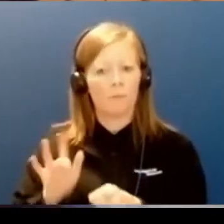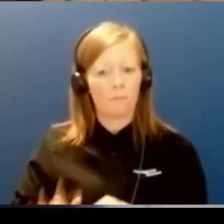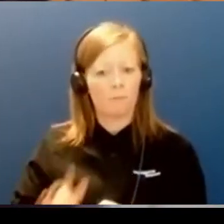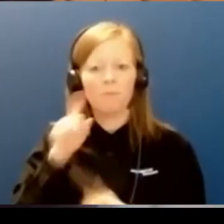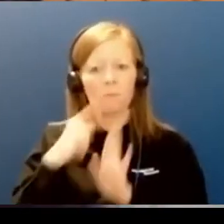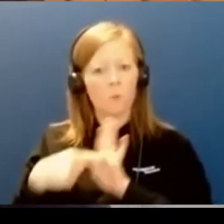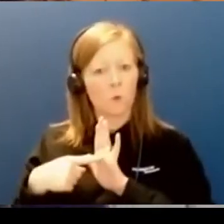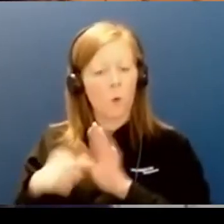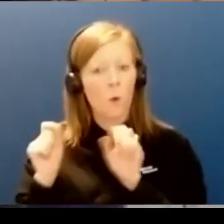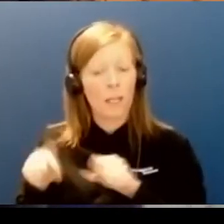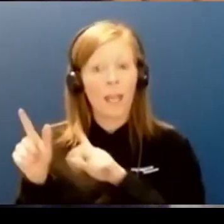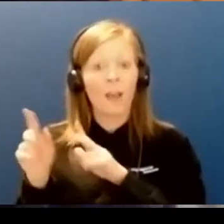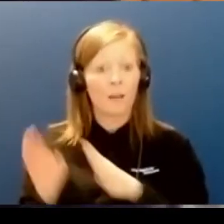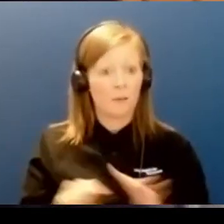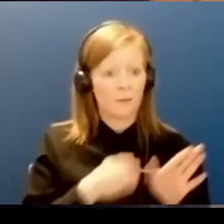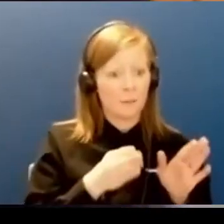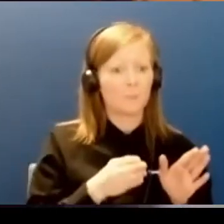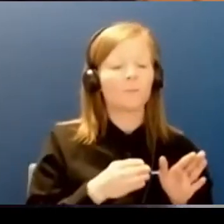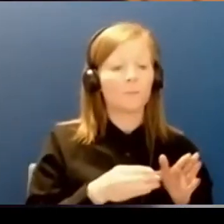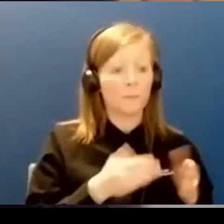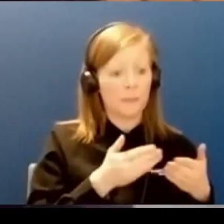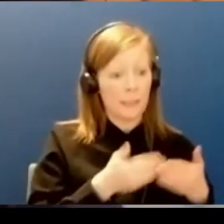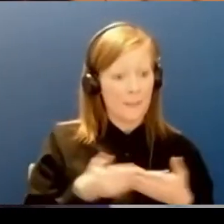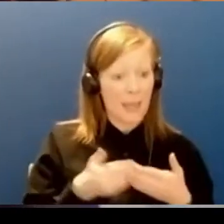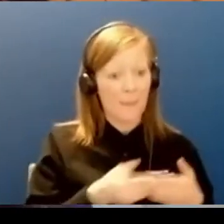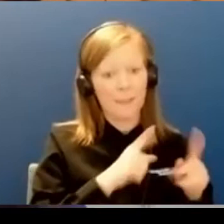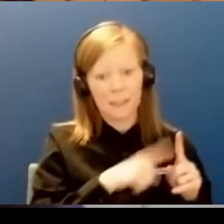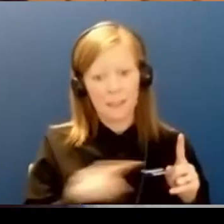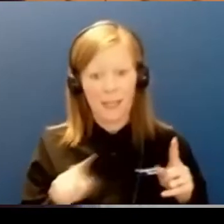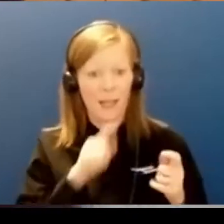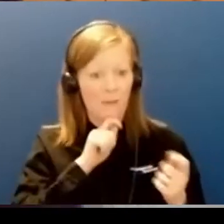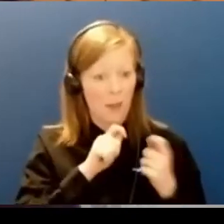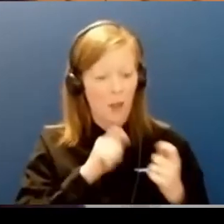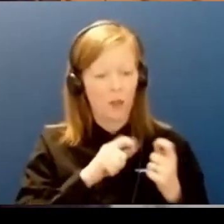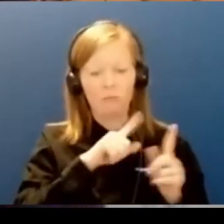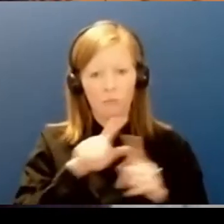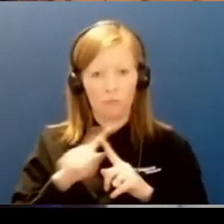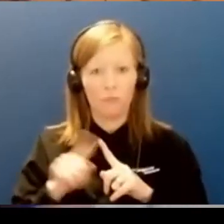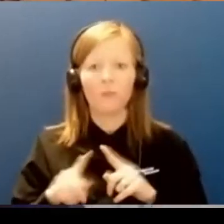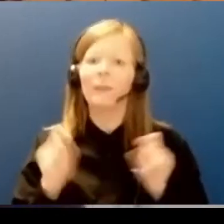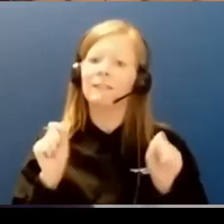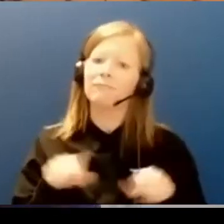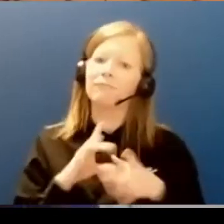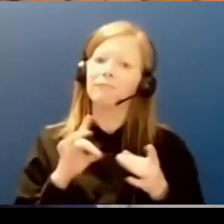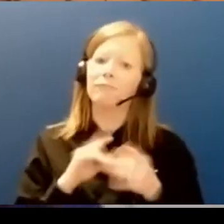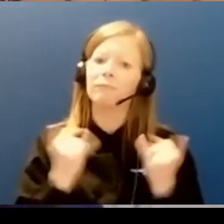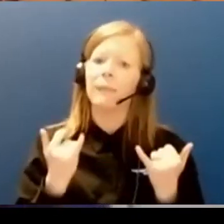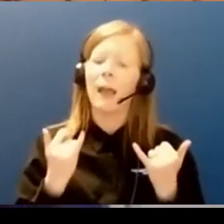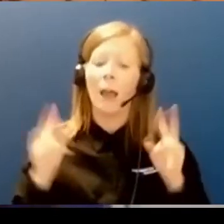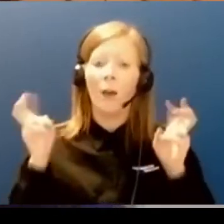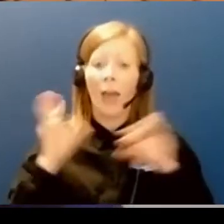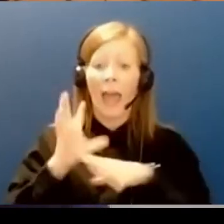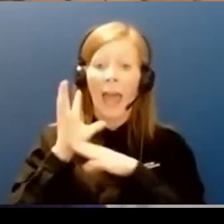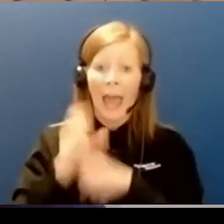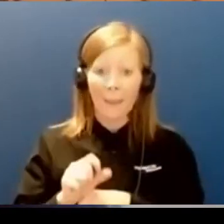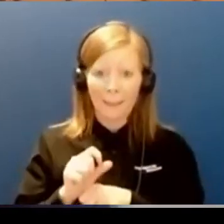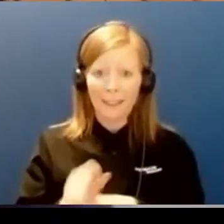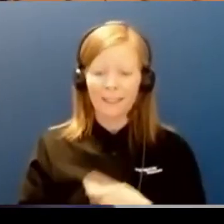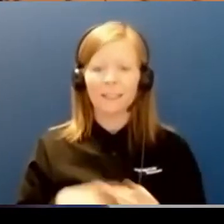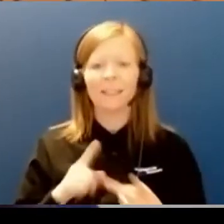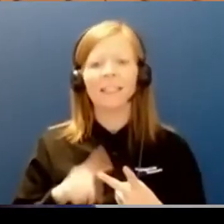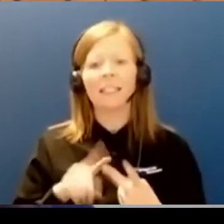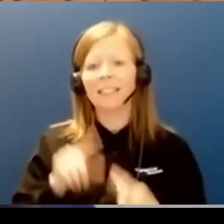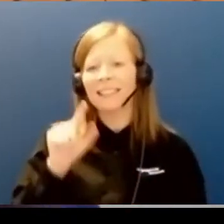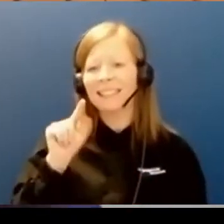from our hygiene for babies and flossing, we'll talk about some of our habits and some teething concerns that I think some parents had